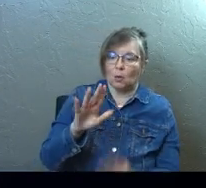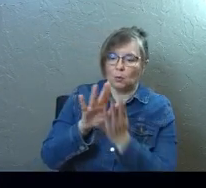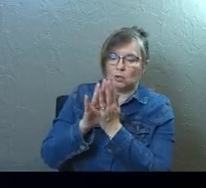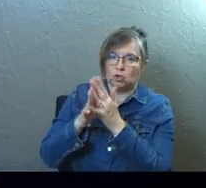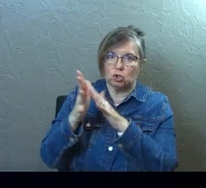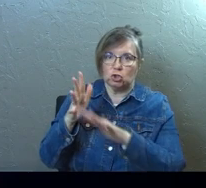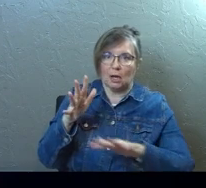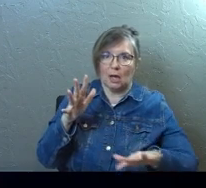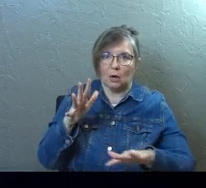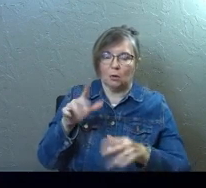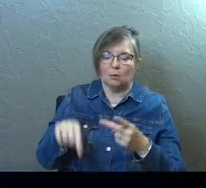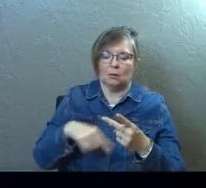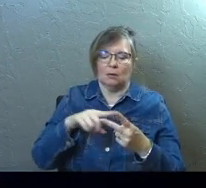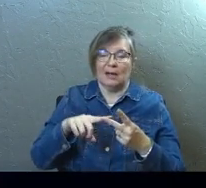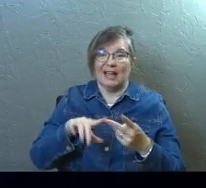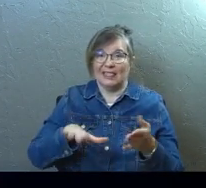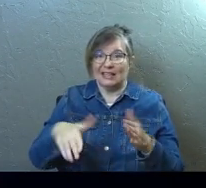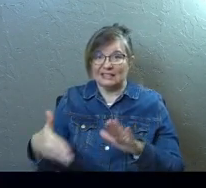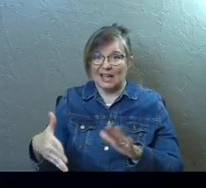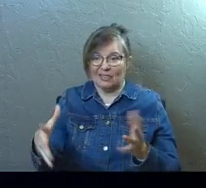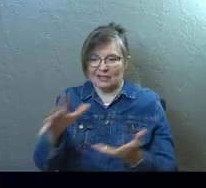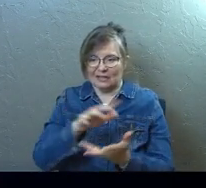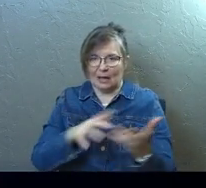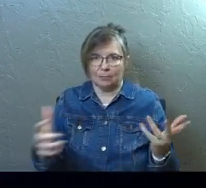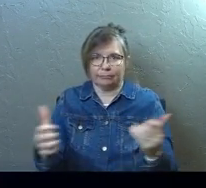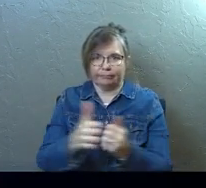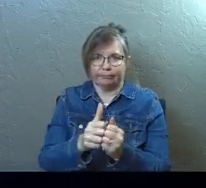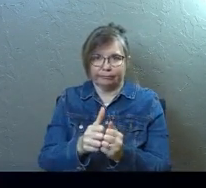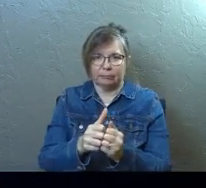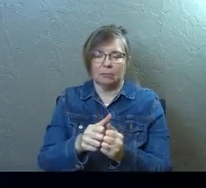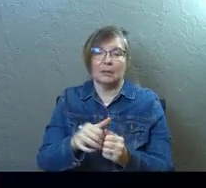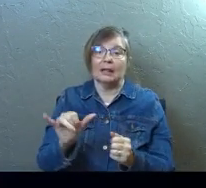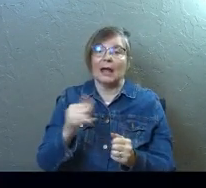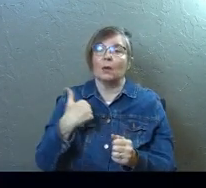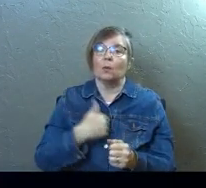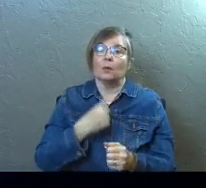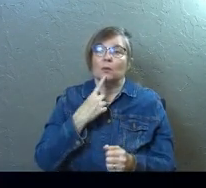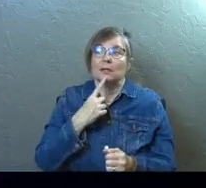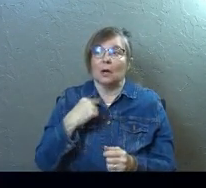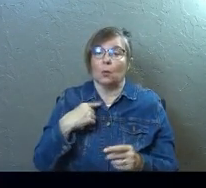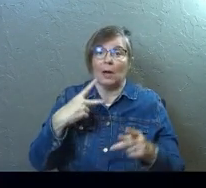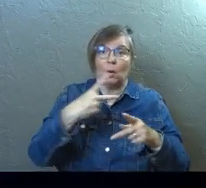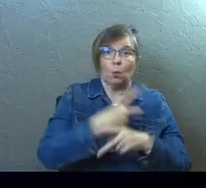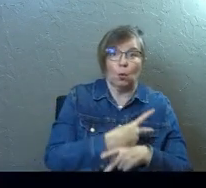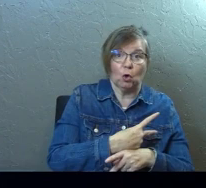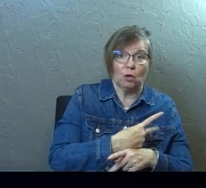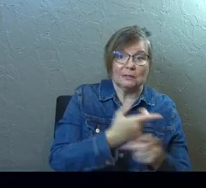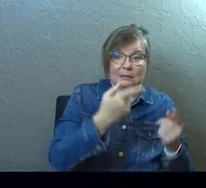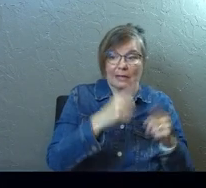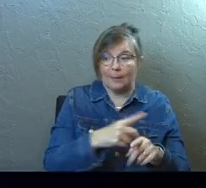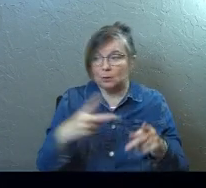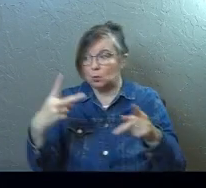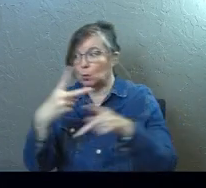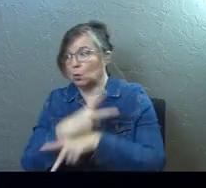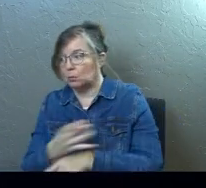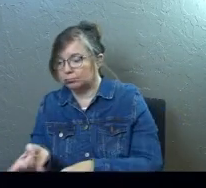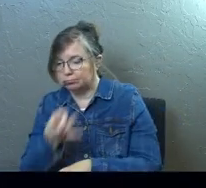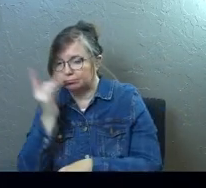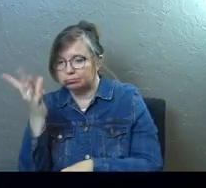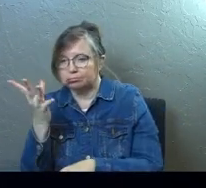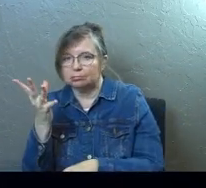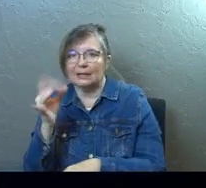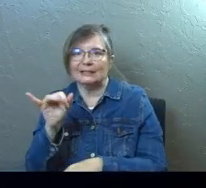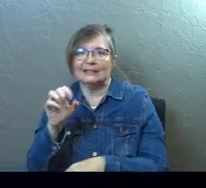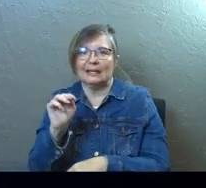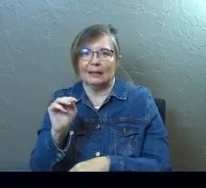which is death. It's a combination, and it's an idiom like we would say when worst comes to worst. That's